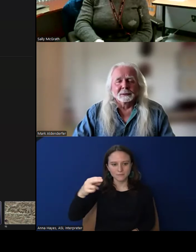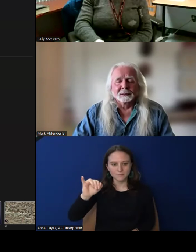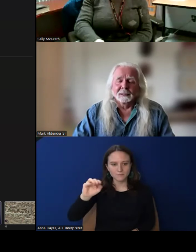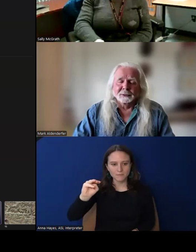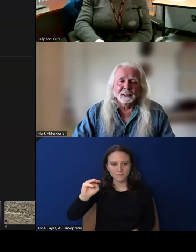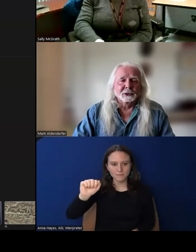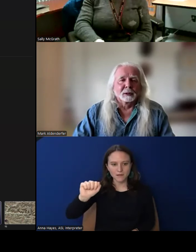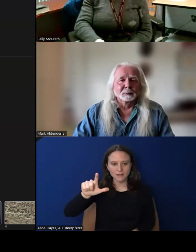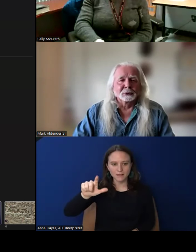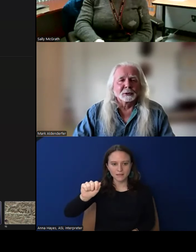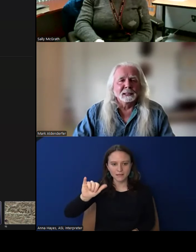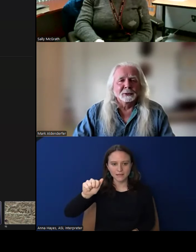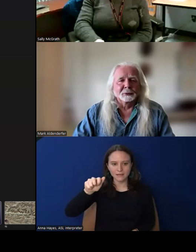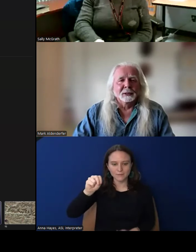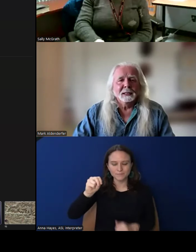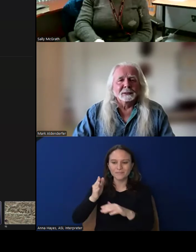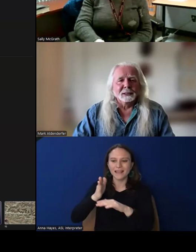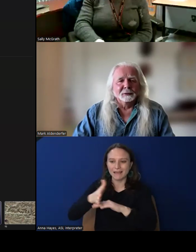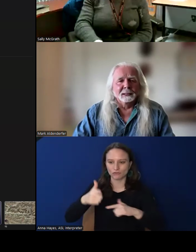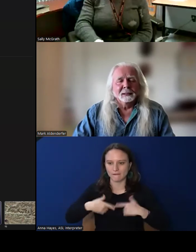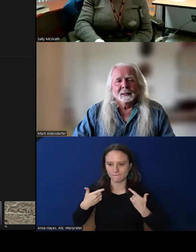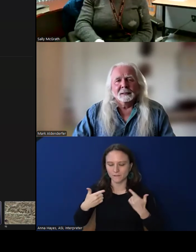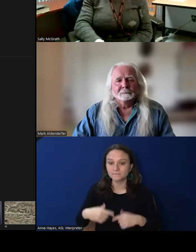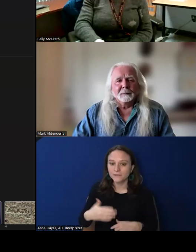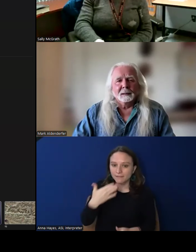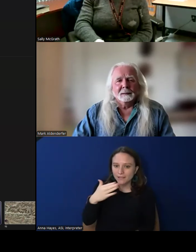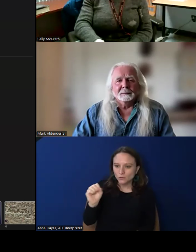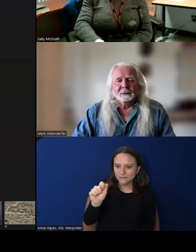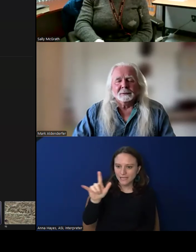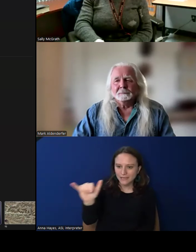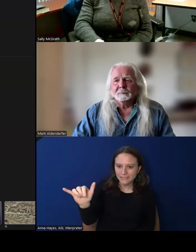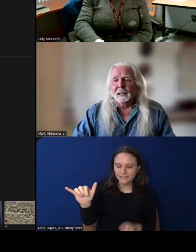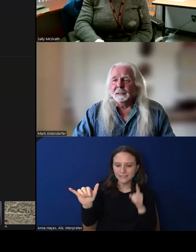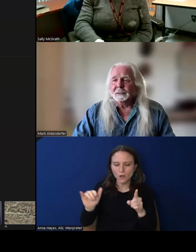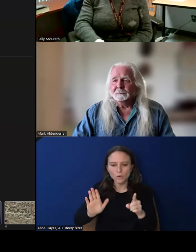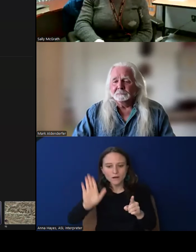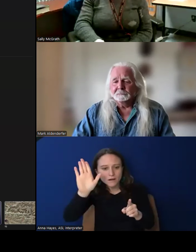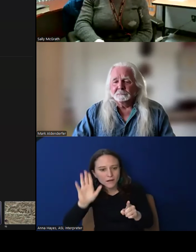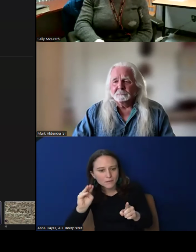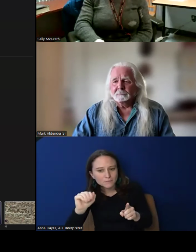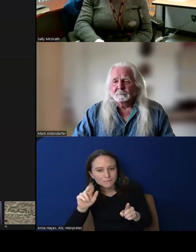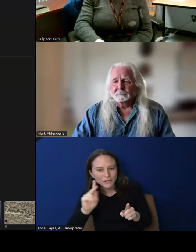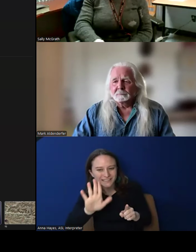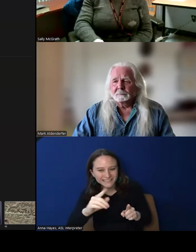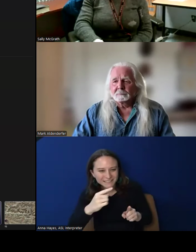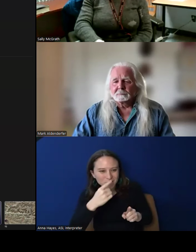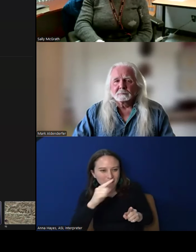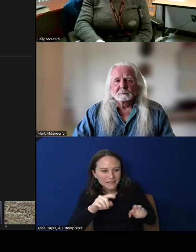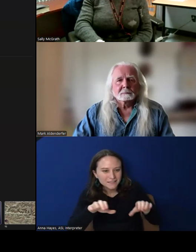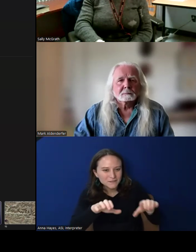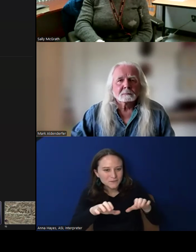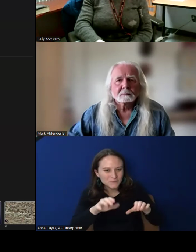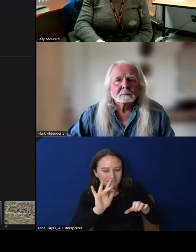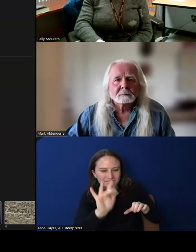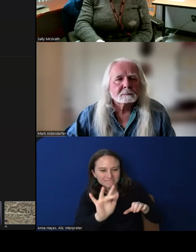It's like I said, it's a great pleasure to be here this evening. Hey, Mark, can you Yes. one more click to do